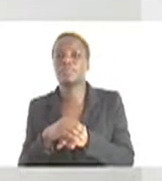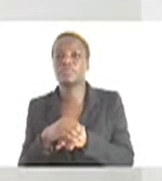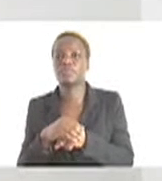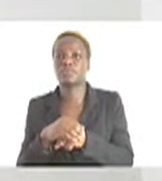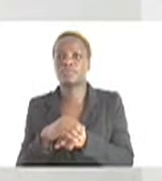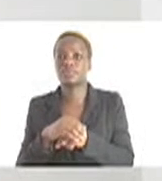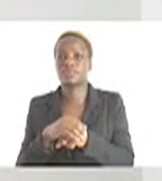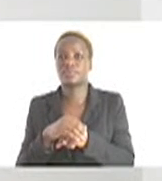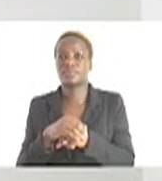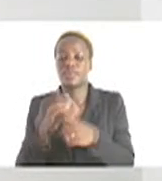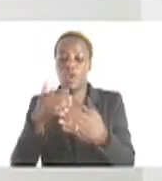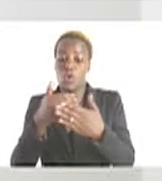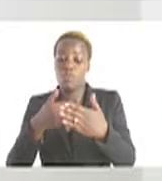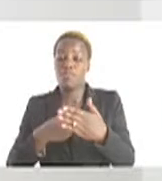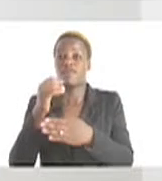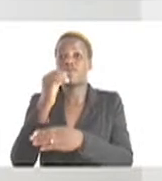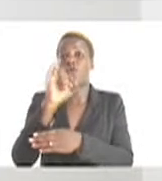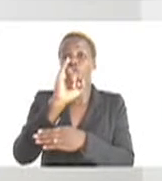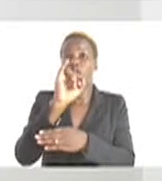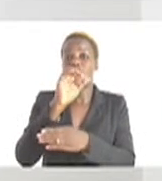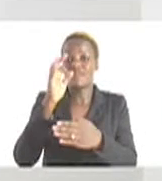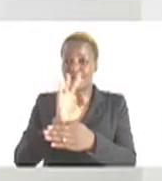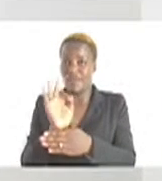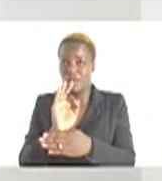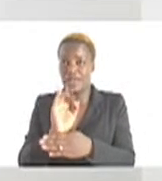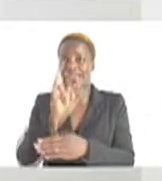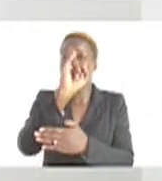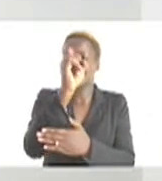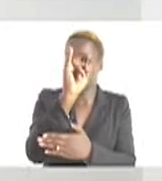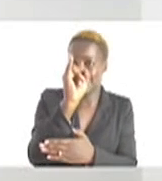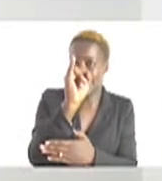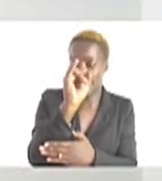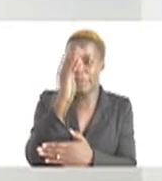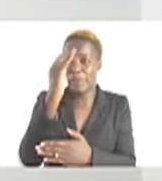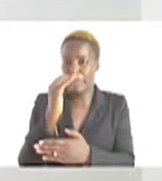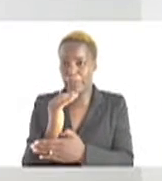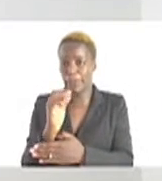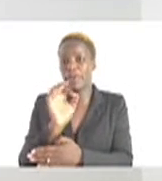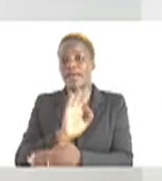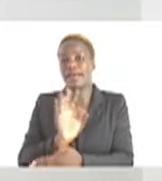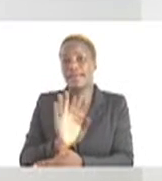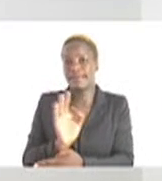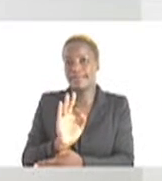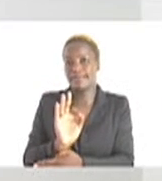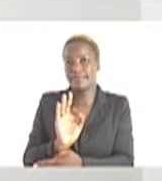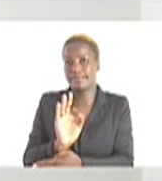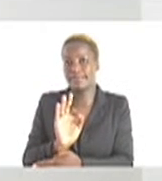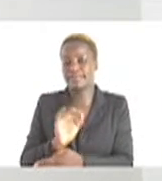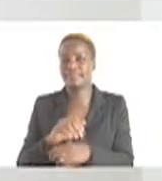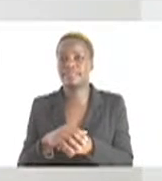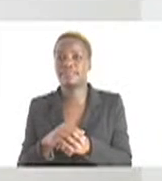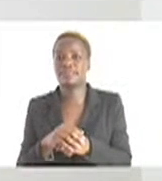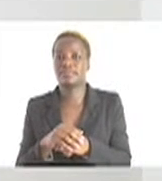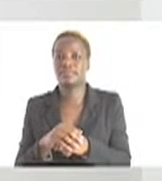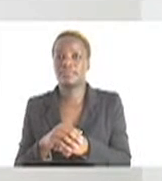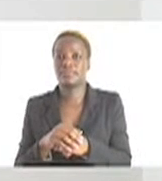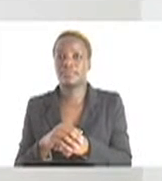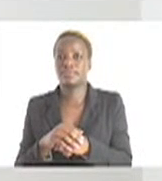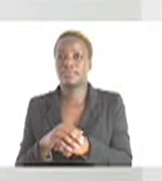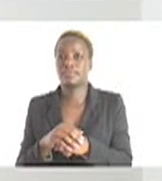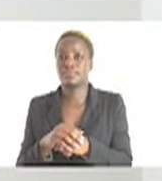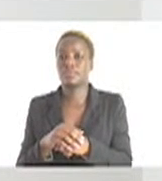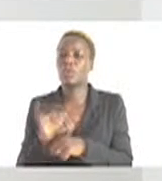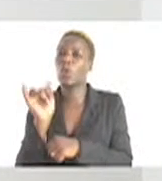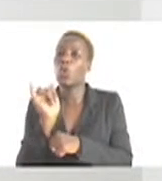Before we reach February comes January. Before we can say February, January comes first. All right. What